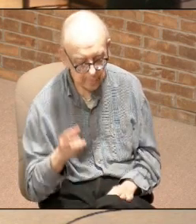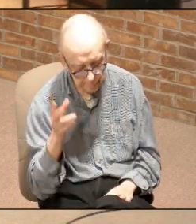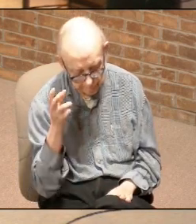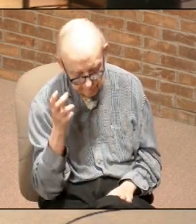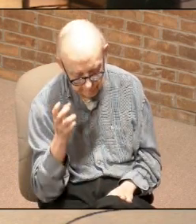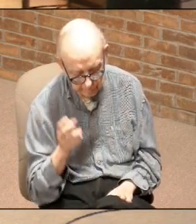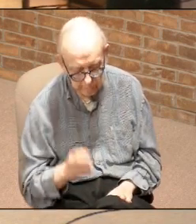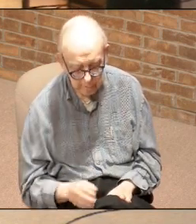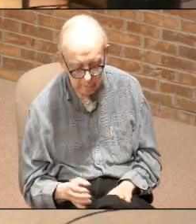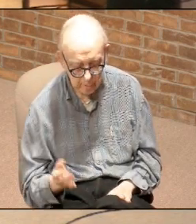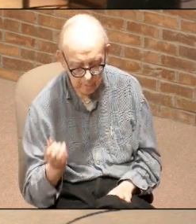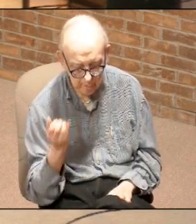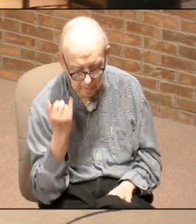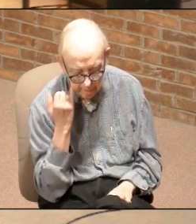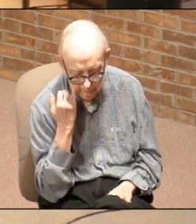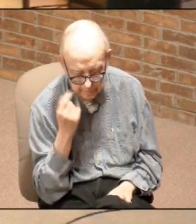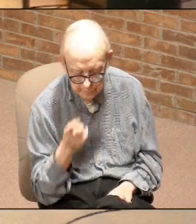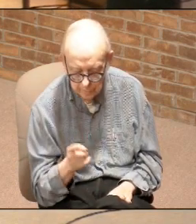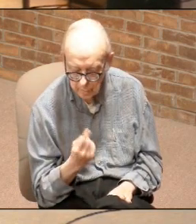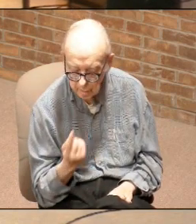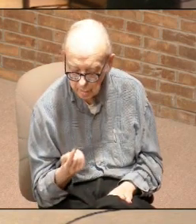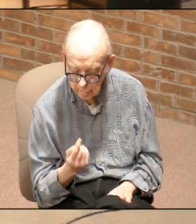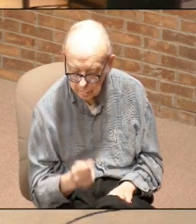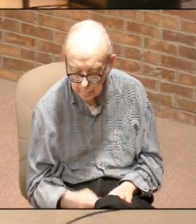if you're by yourself